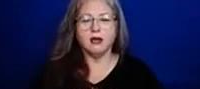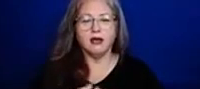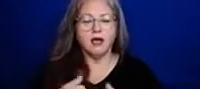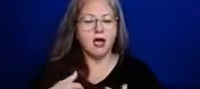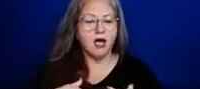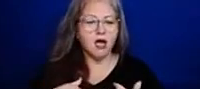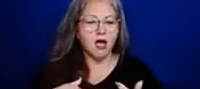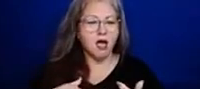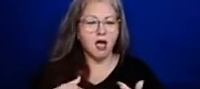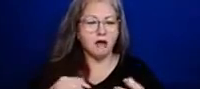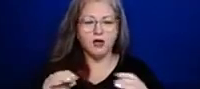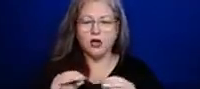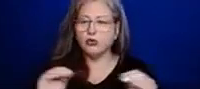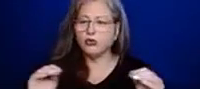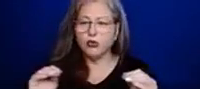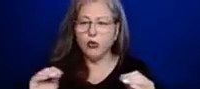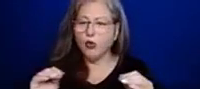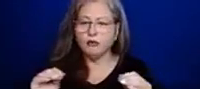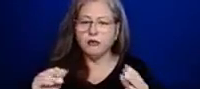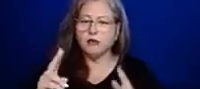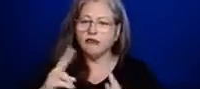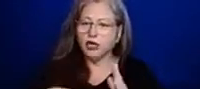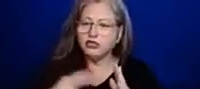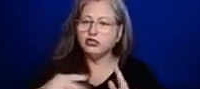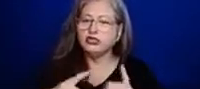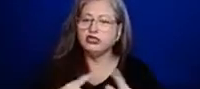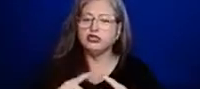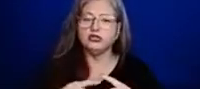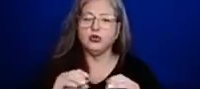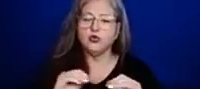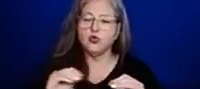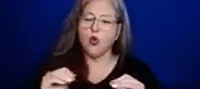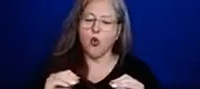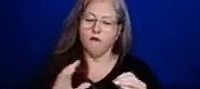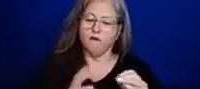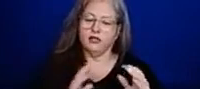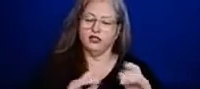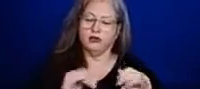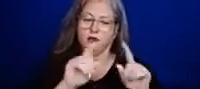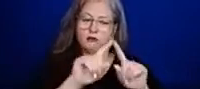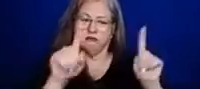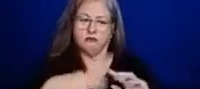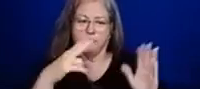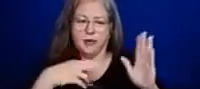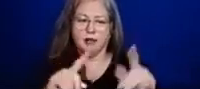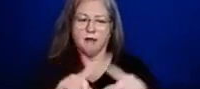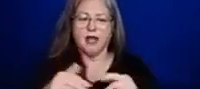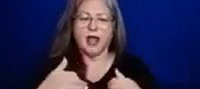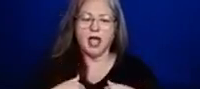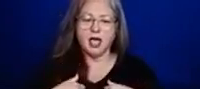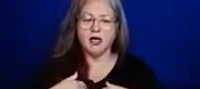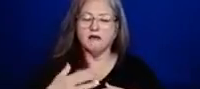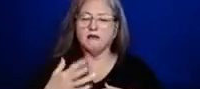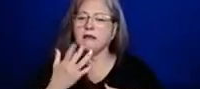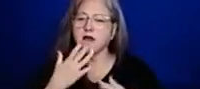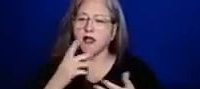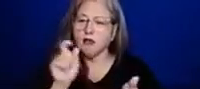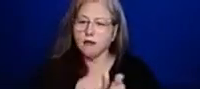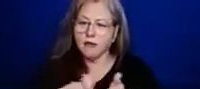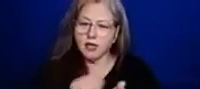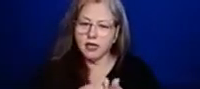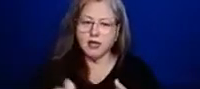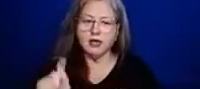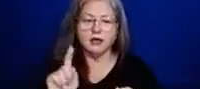all this. I didn't have like brushes or paintings, but I had like color pens,